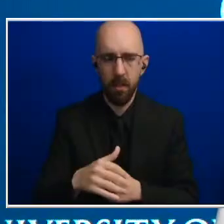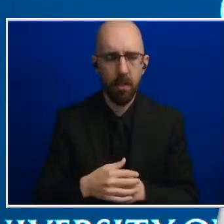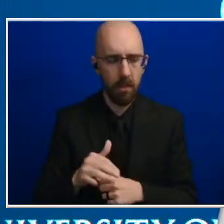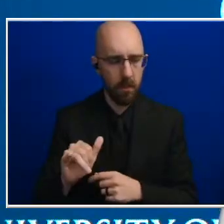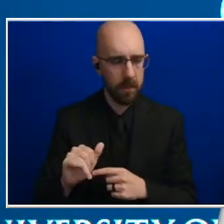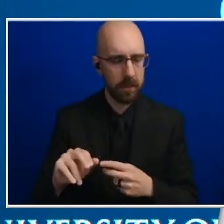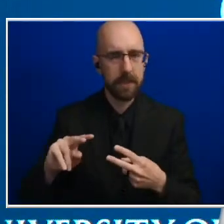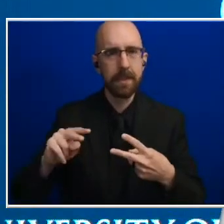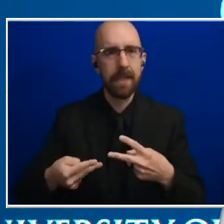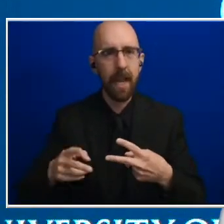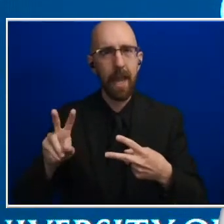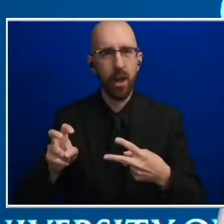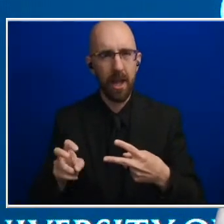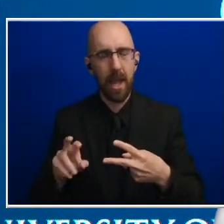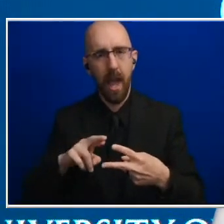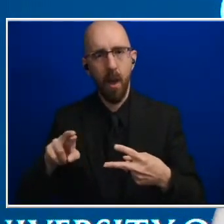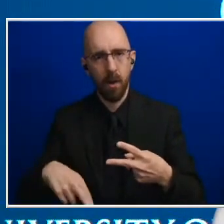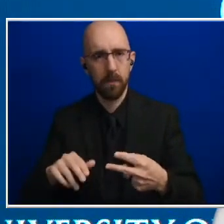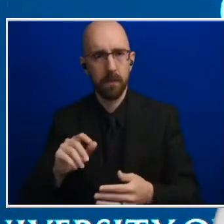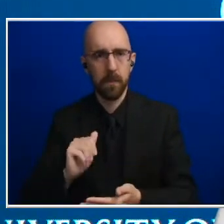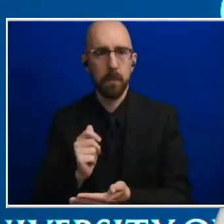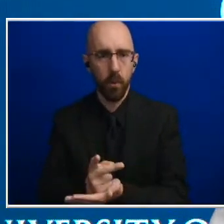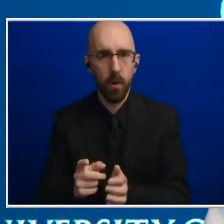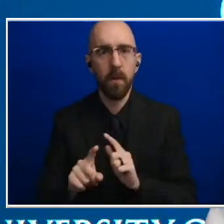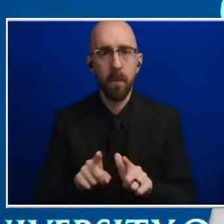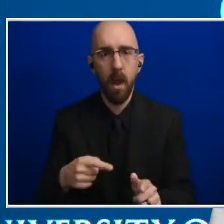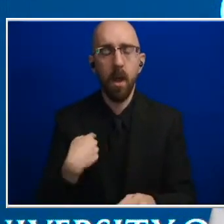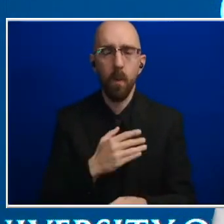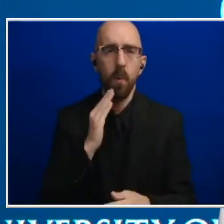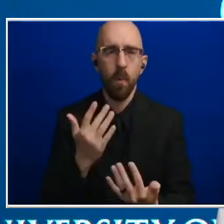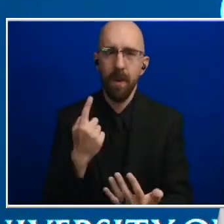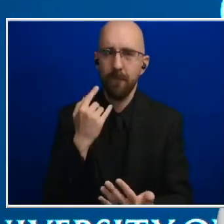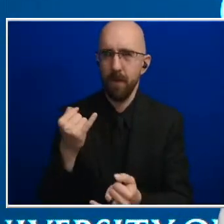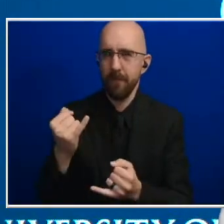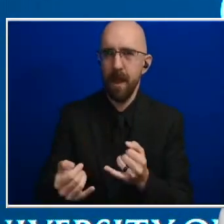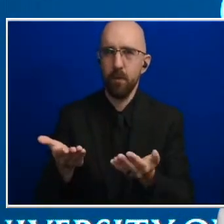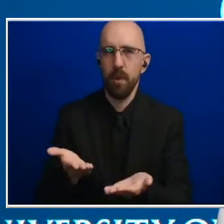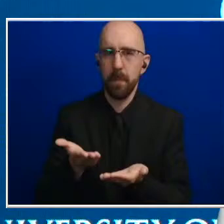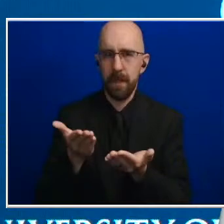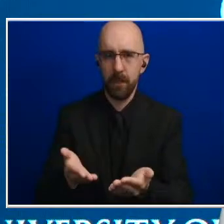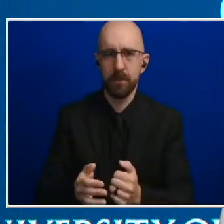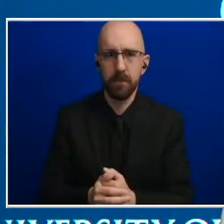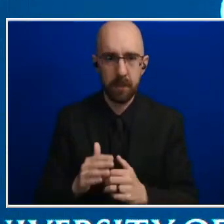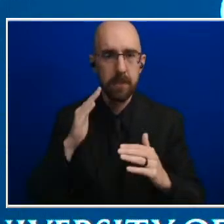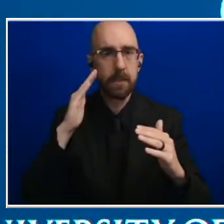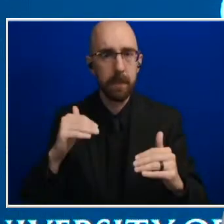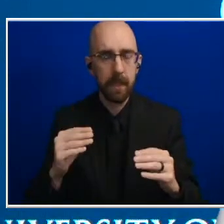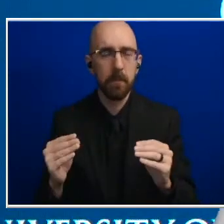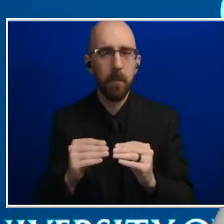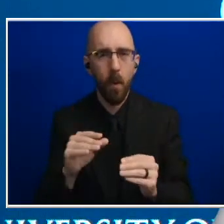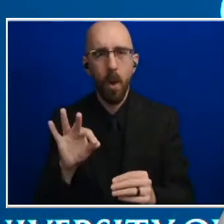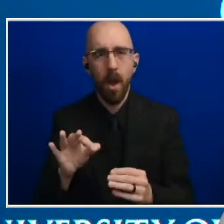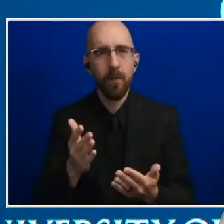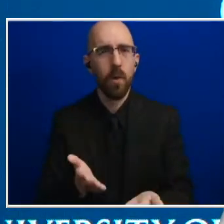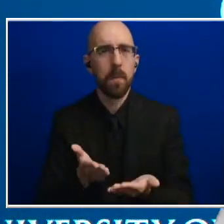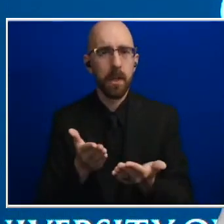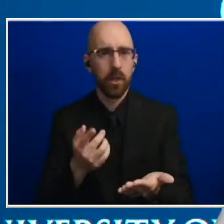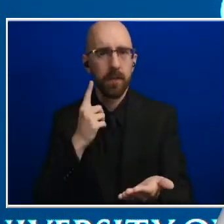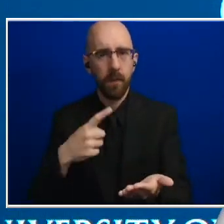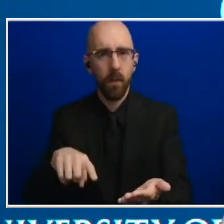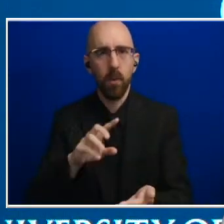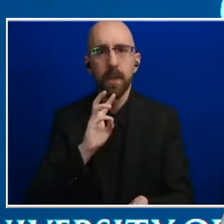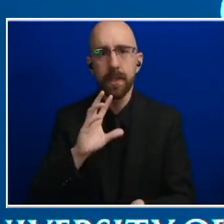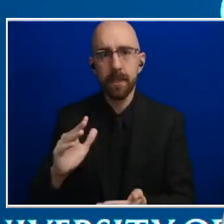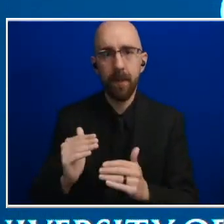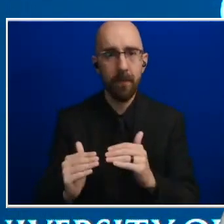may be improved, but we will wait for the final recommendations. But it is expected to be more of a recommendation for those 65 and older, and then if